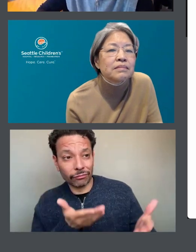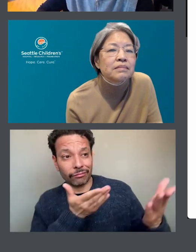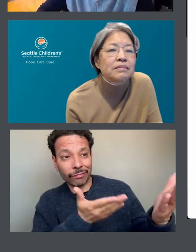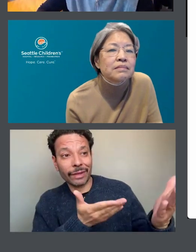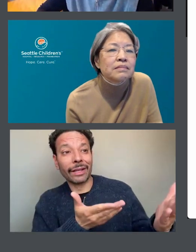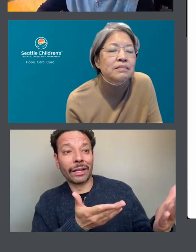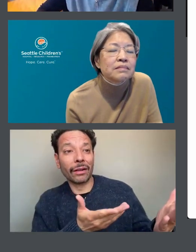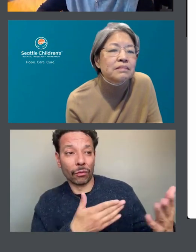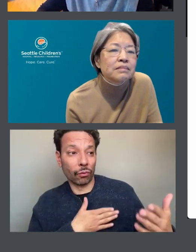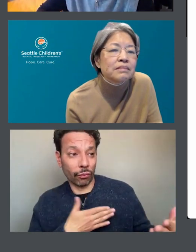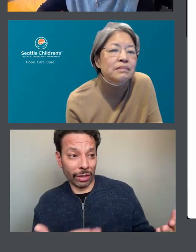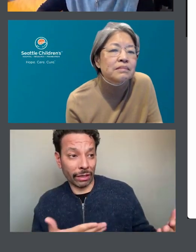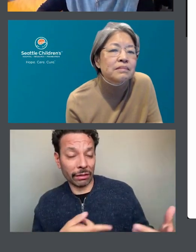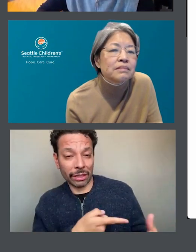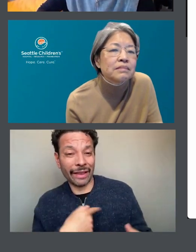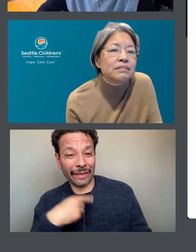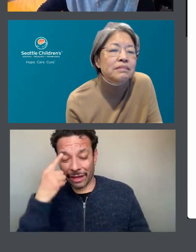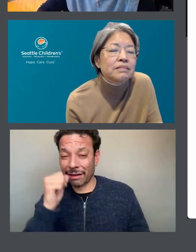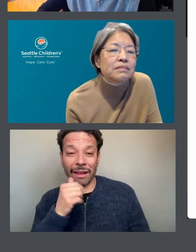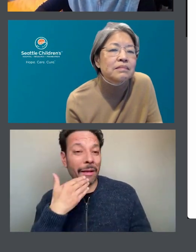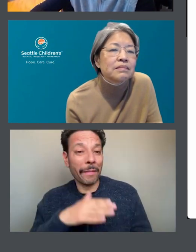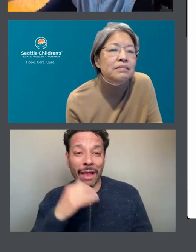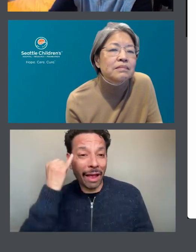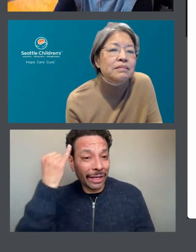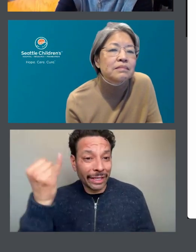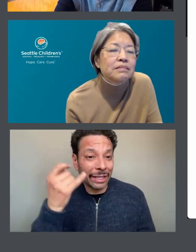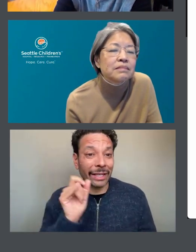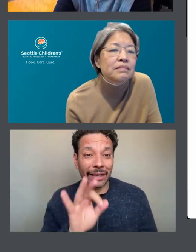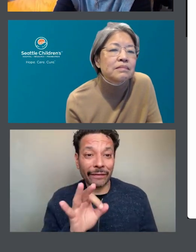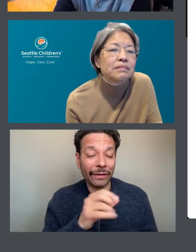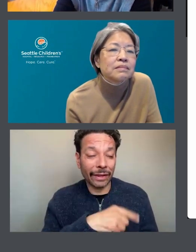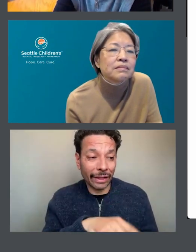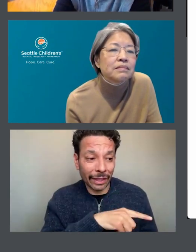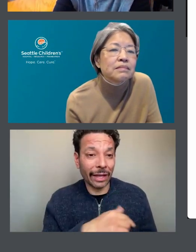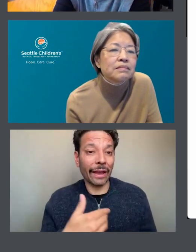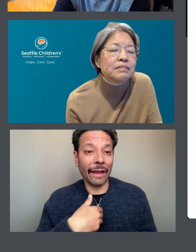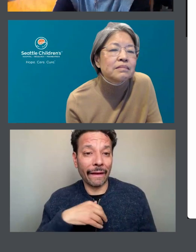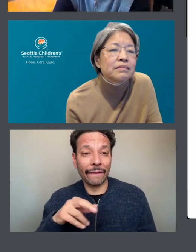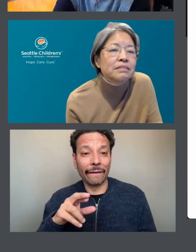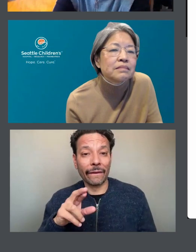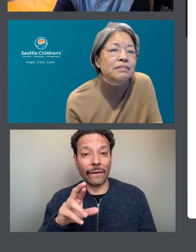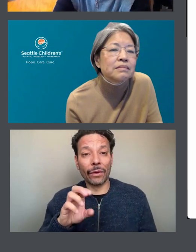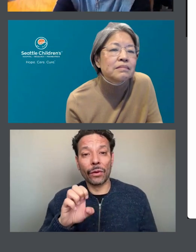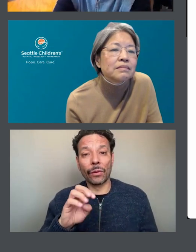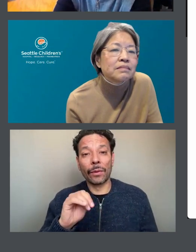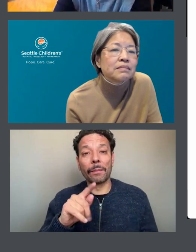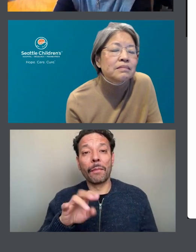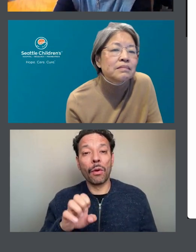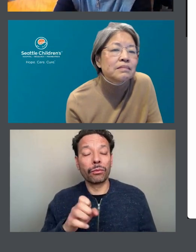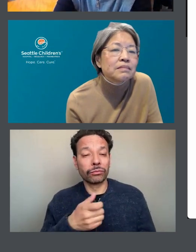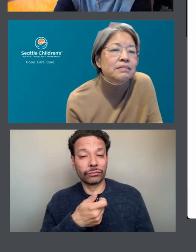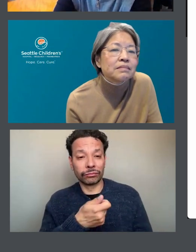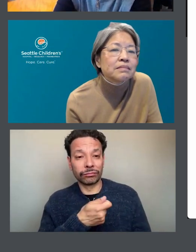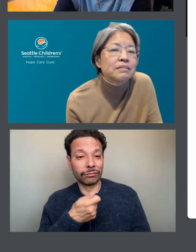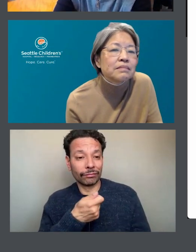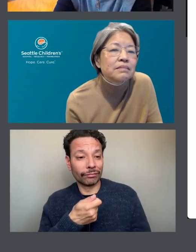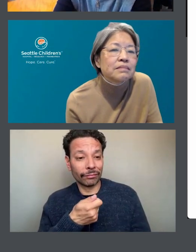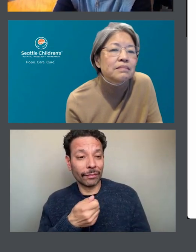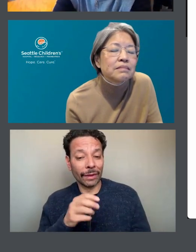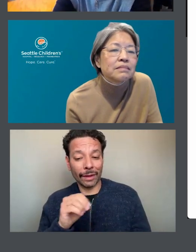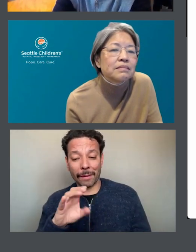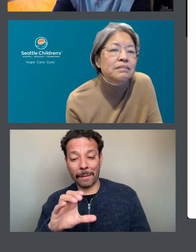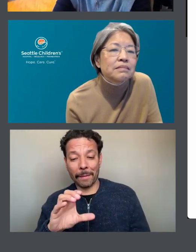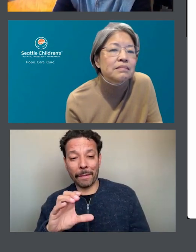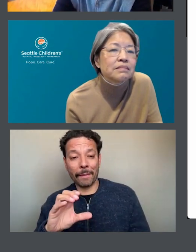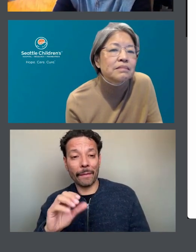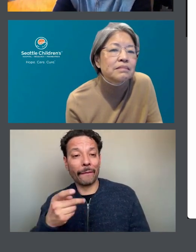think it's not a bad idea to have a remote microphone system in